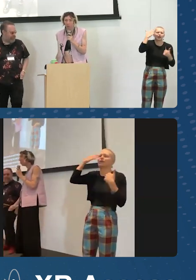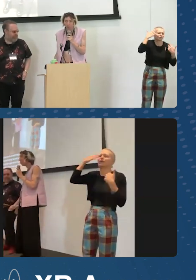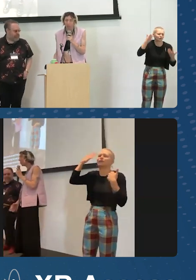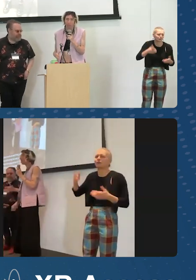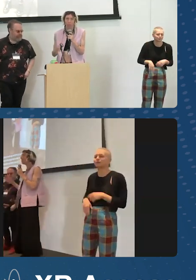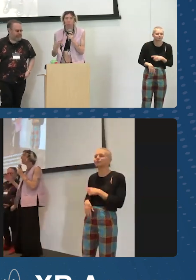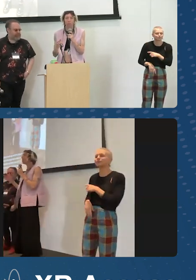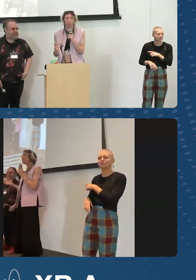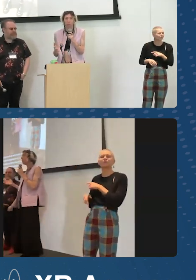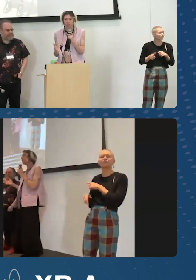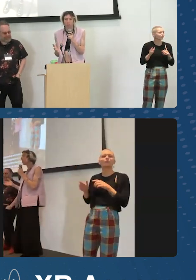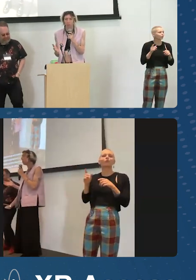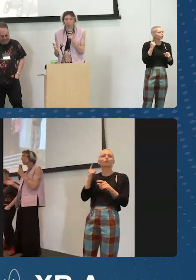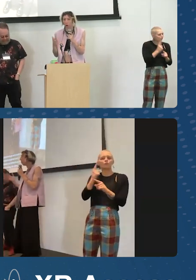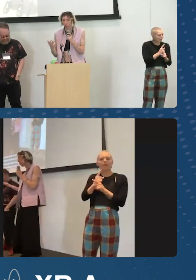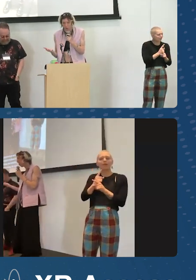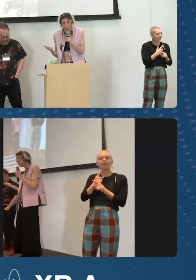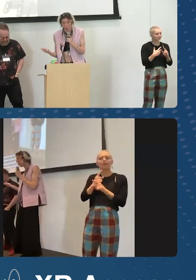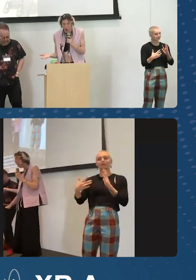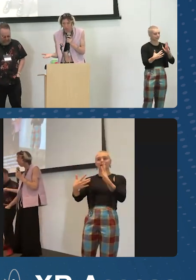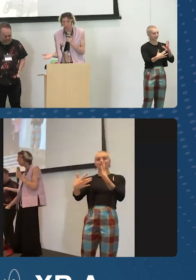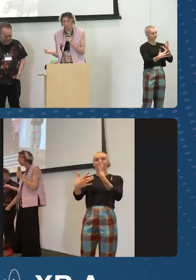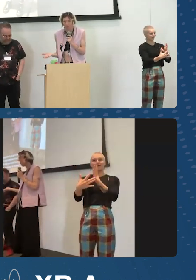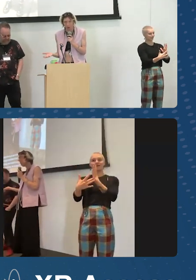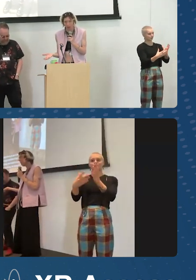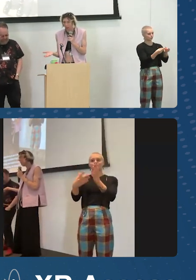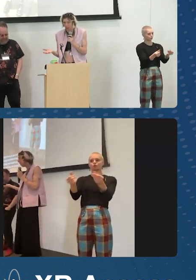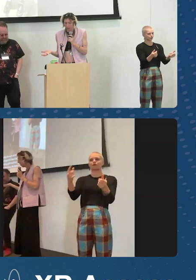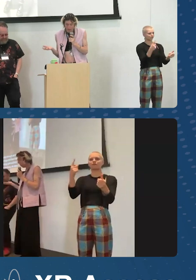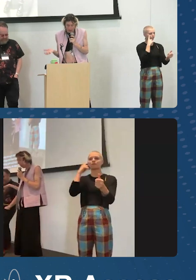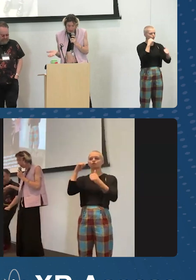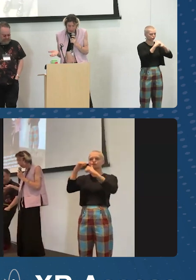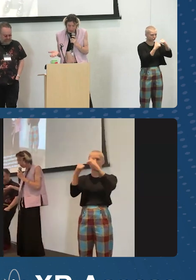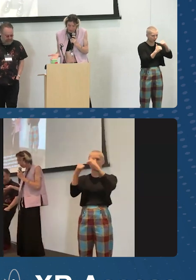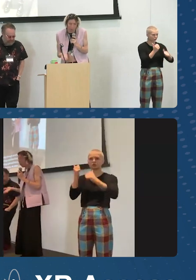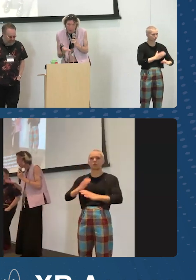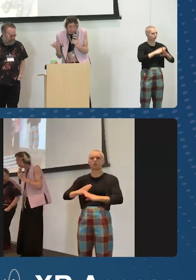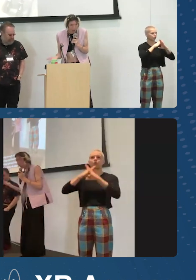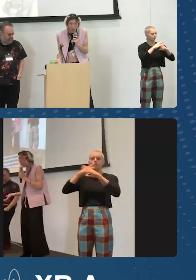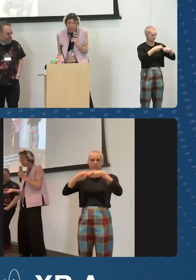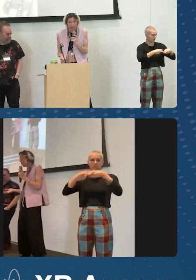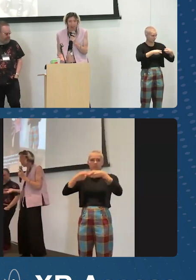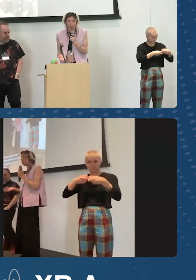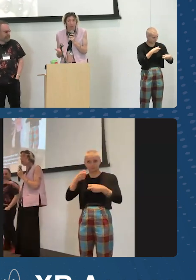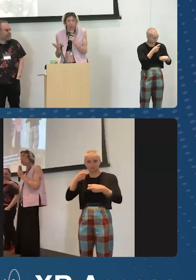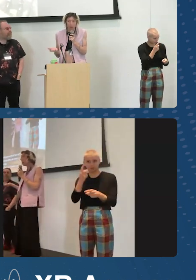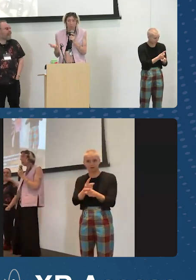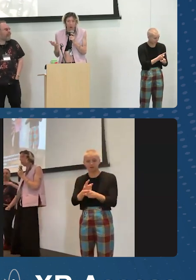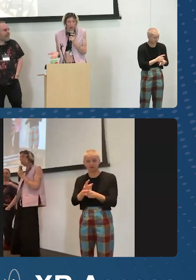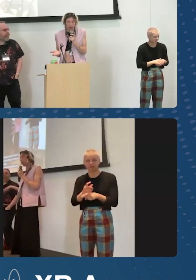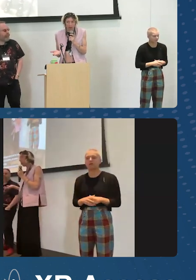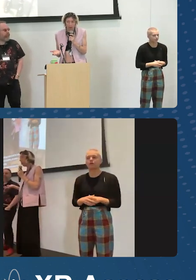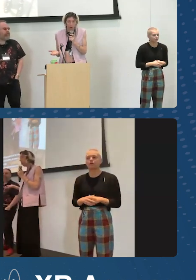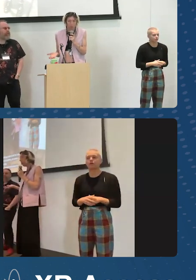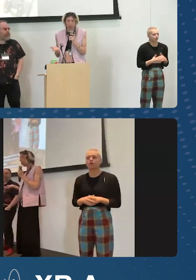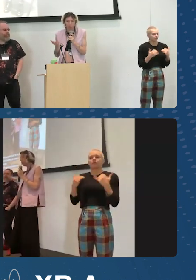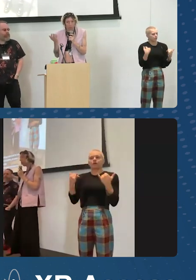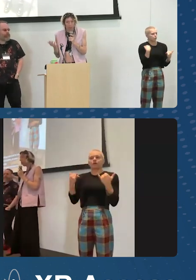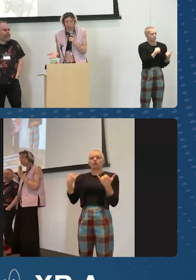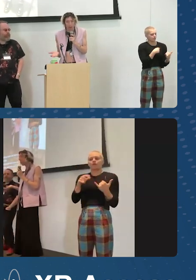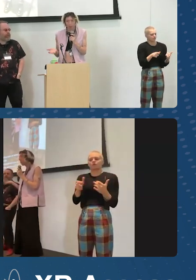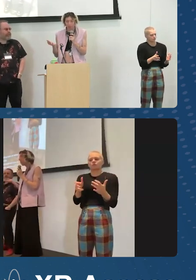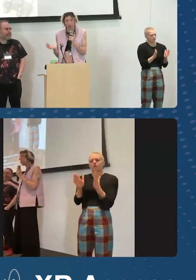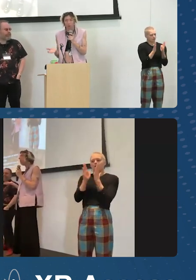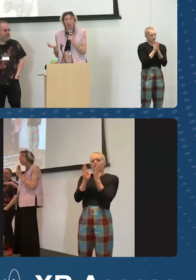technological solutions to structural problems, right? And the question I always ask, are we doing marketing or are we